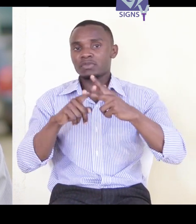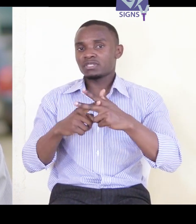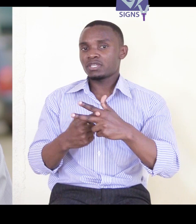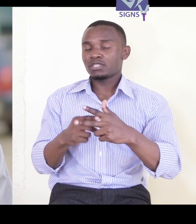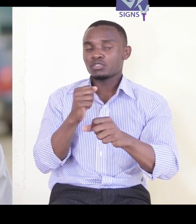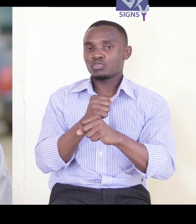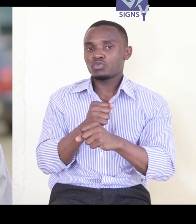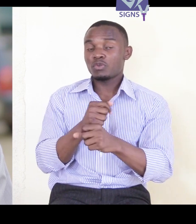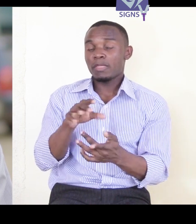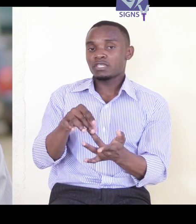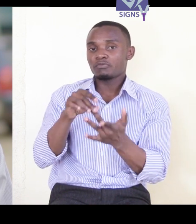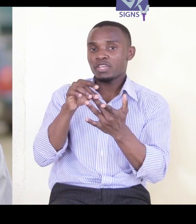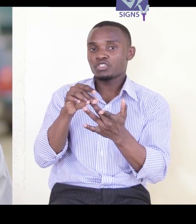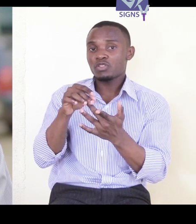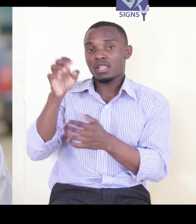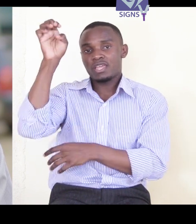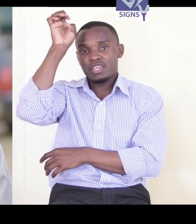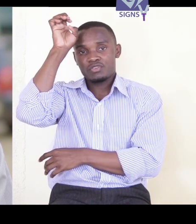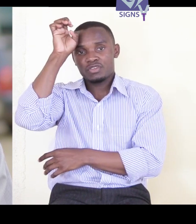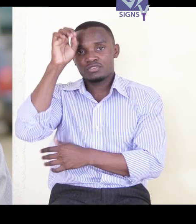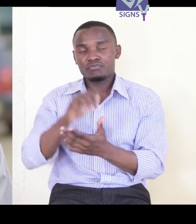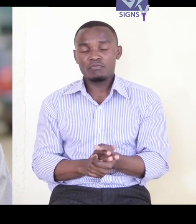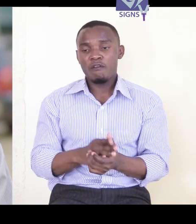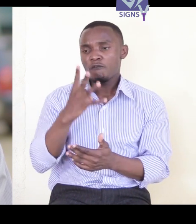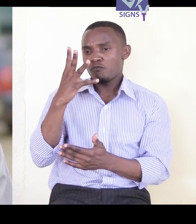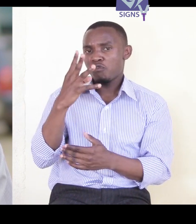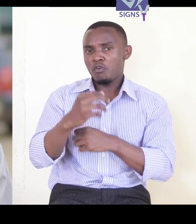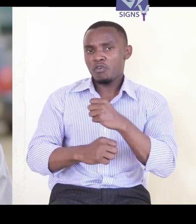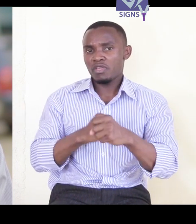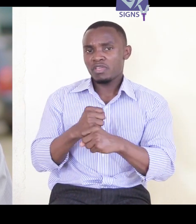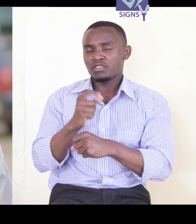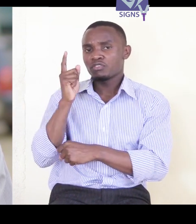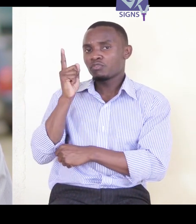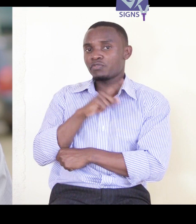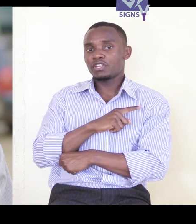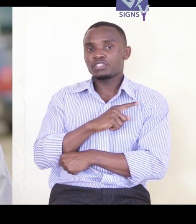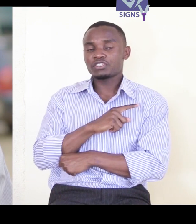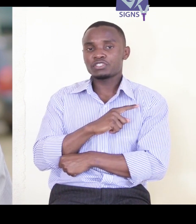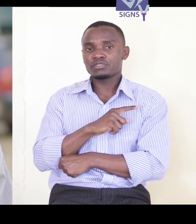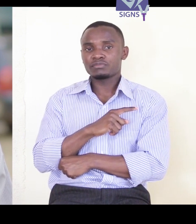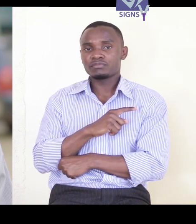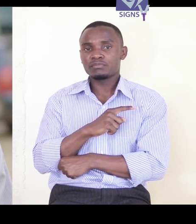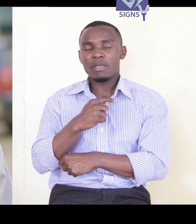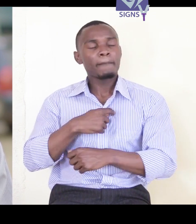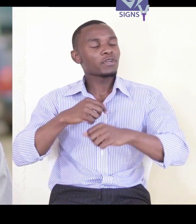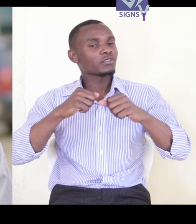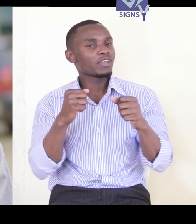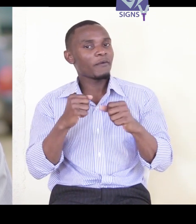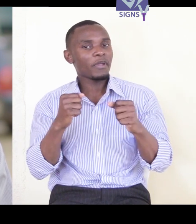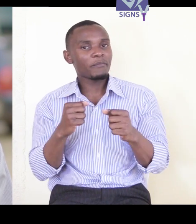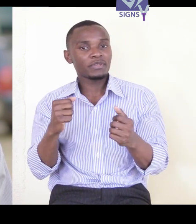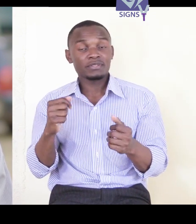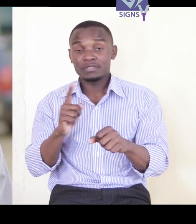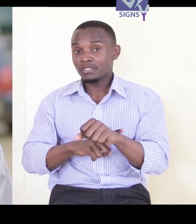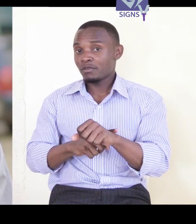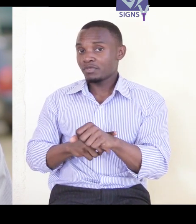university, I started doing now the special education. So I did it for 4 years. I completed, and I